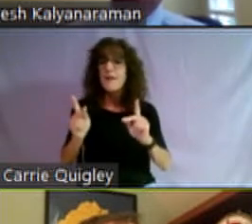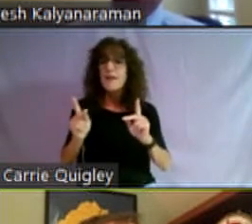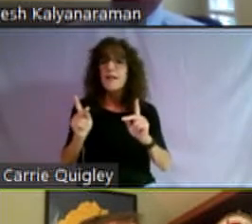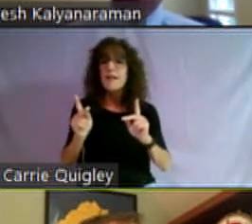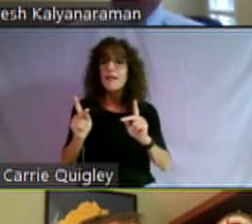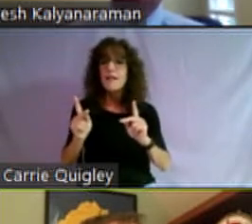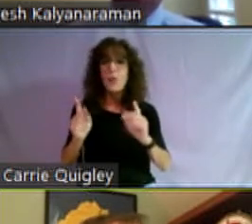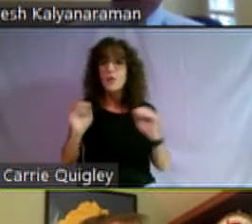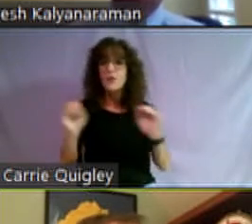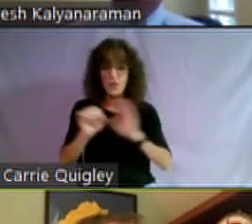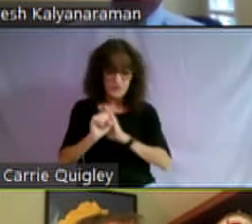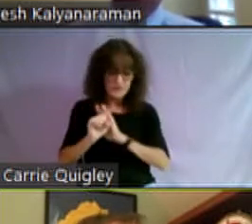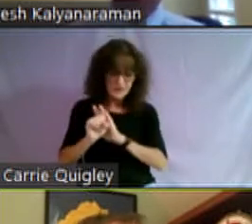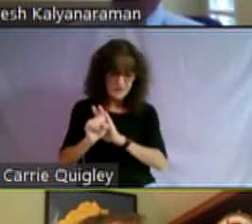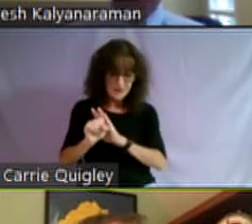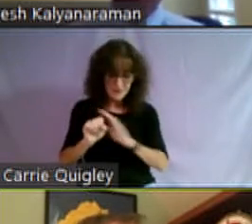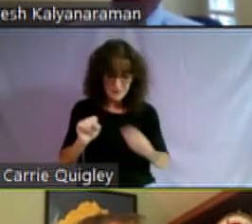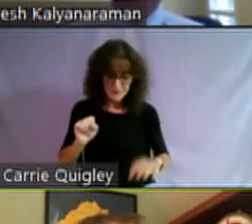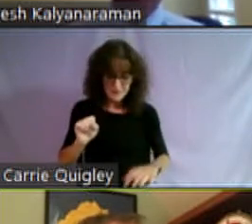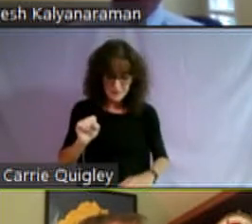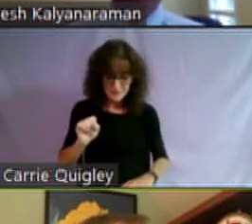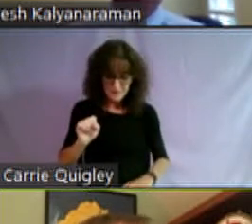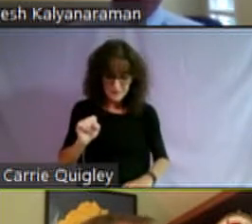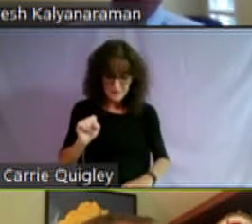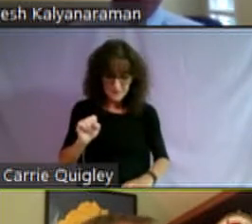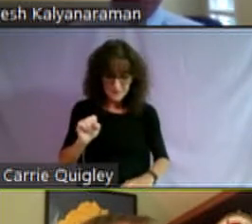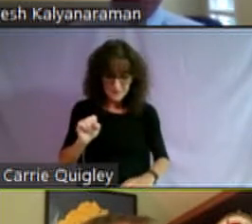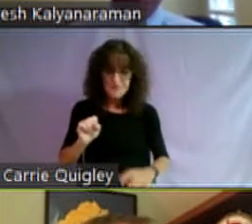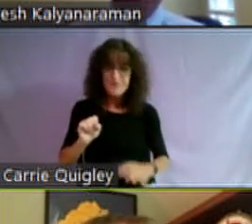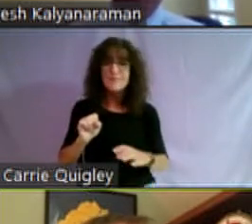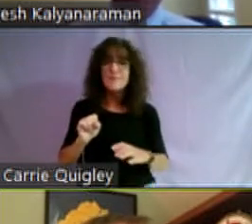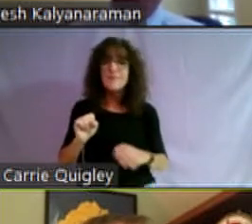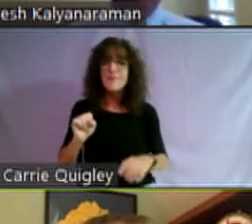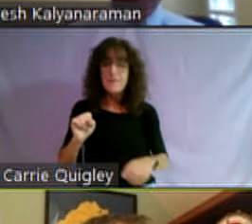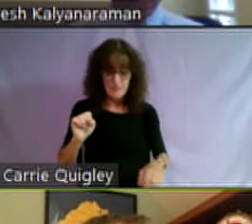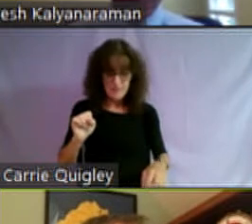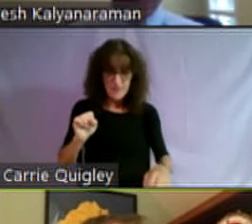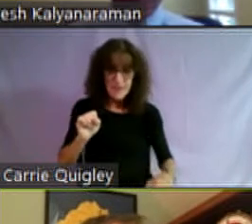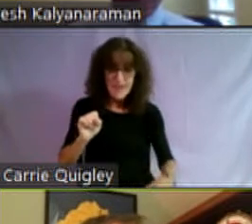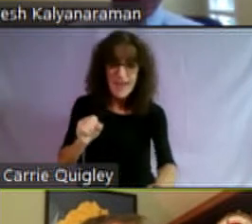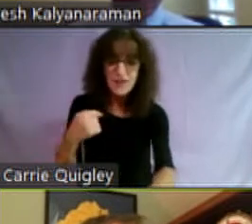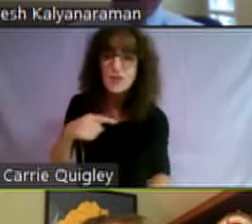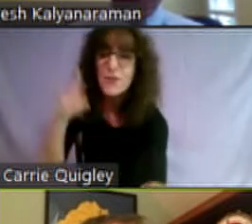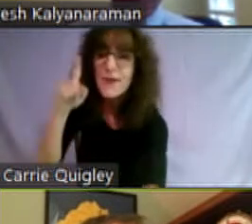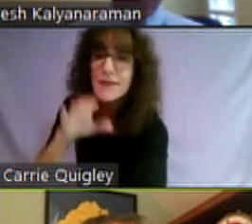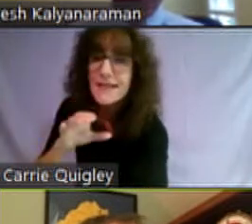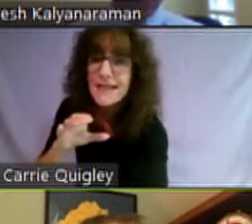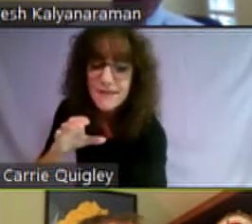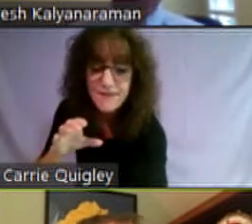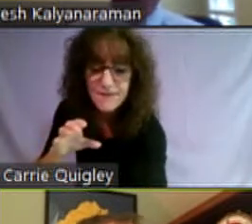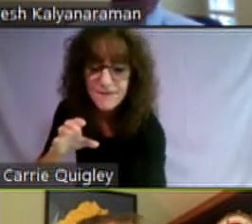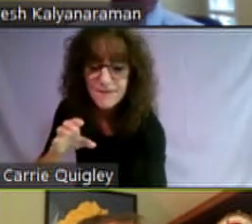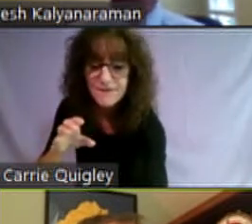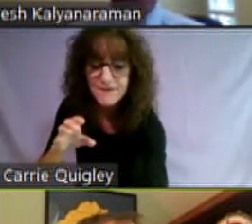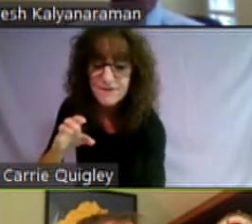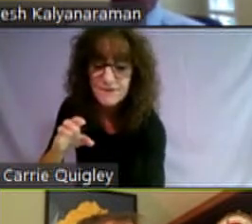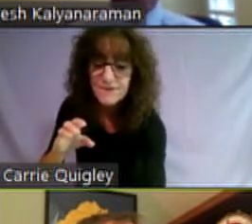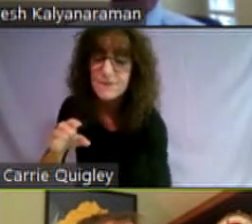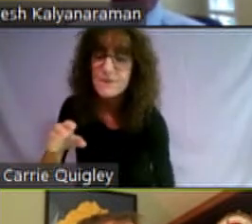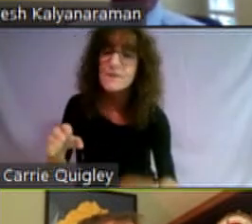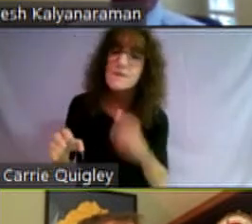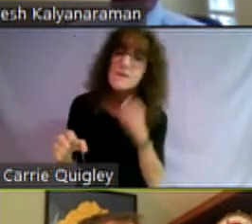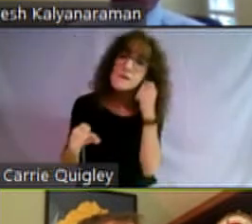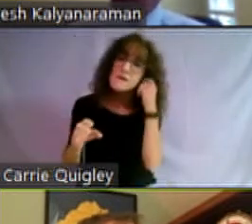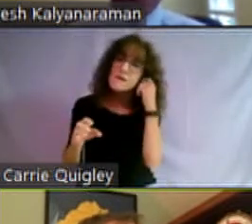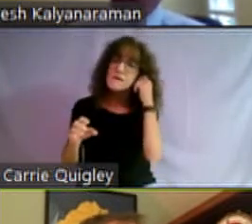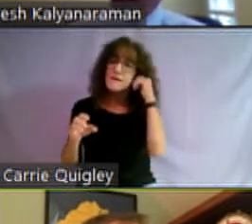Would rates be lower if we tested more people, regardless of symptoms? And do we believe that the positivity rates reflect